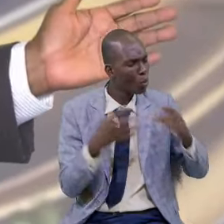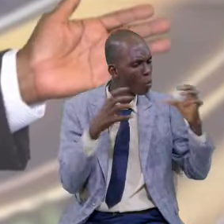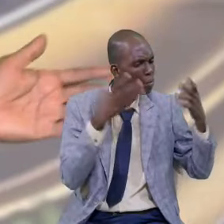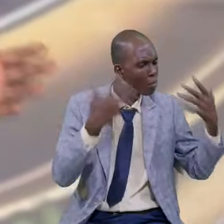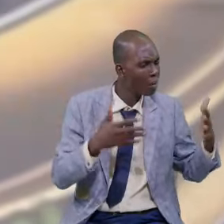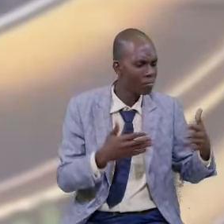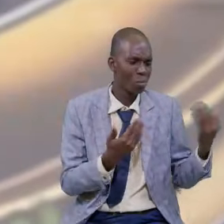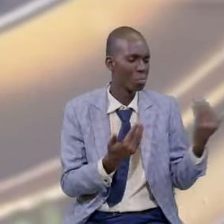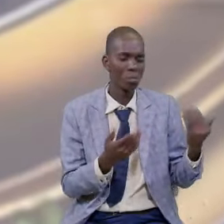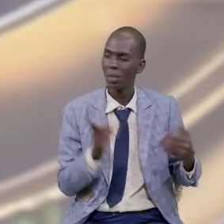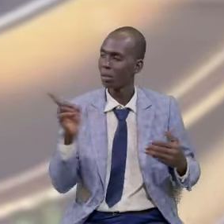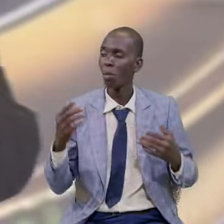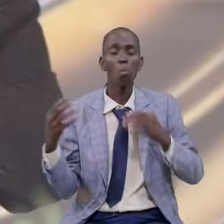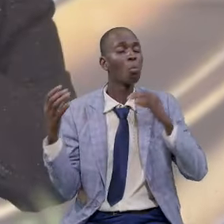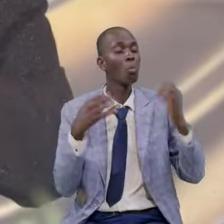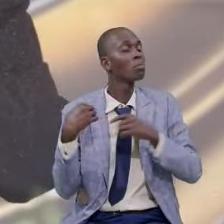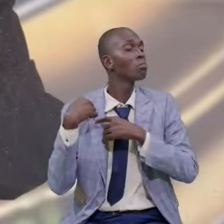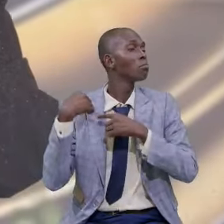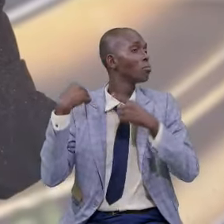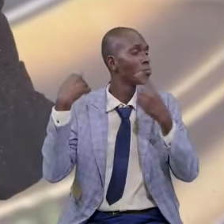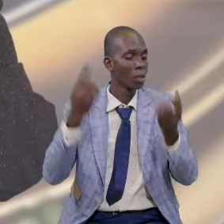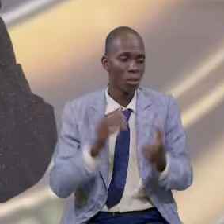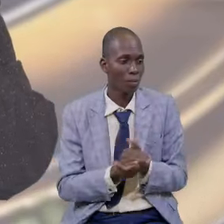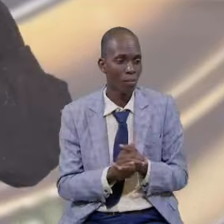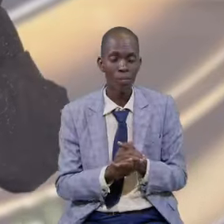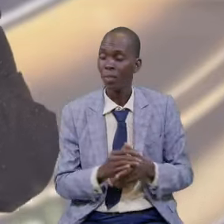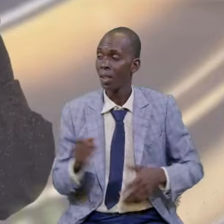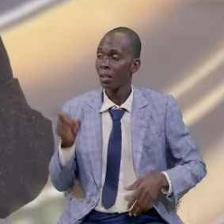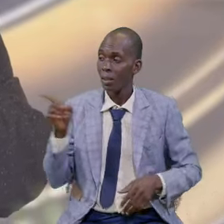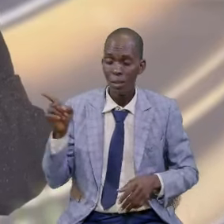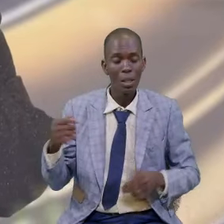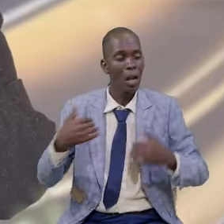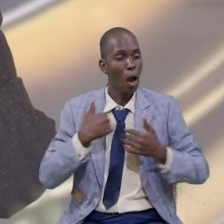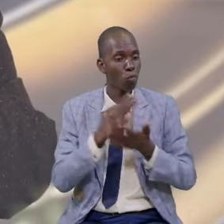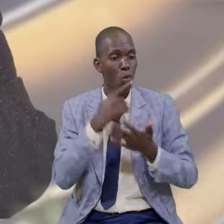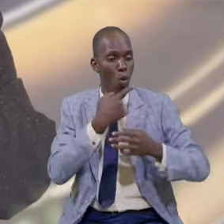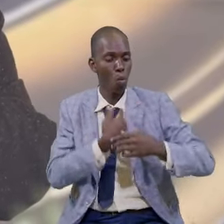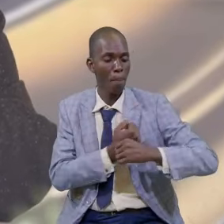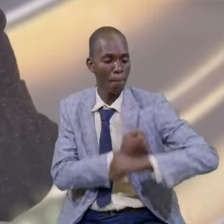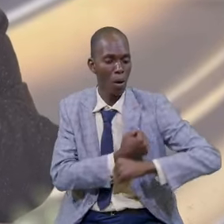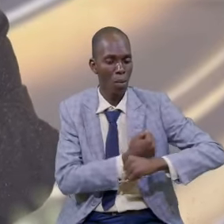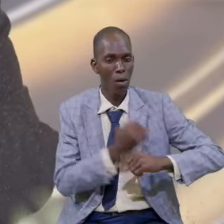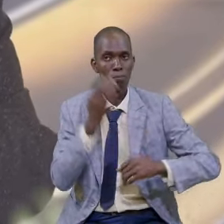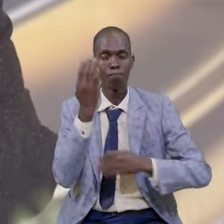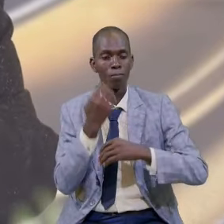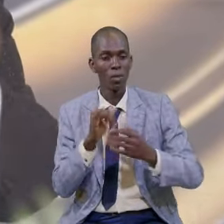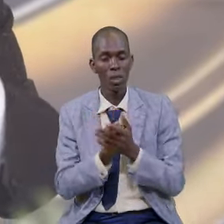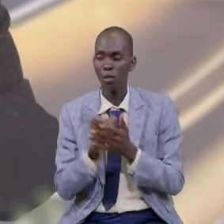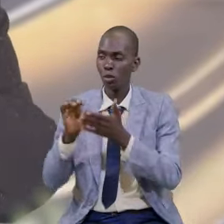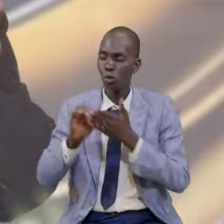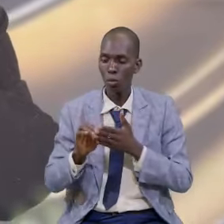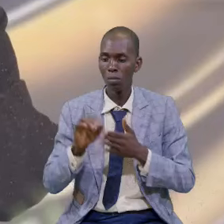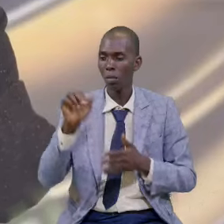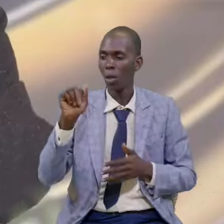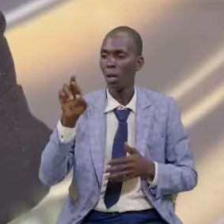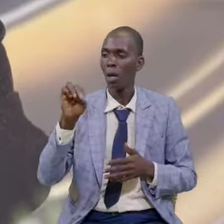armor bearer. Do you have armor bearer? No, sir. But I have God as my armor. He